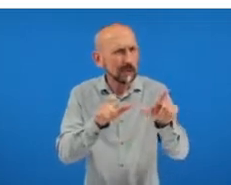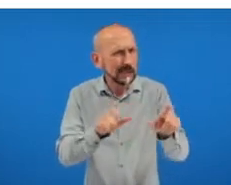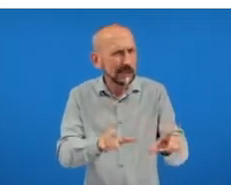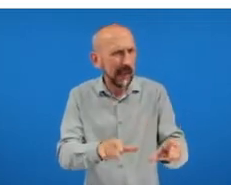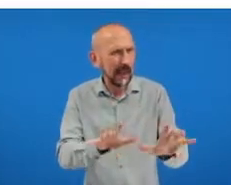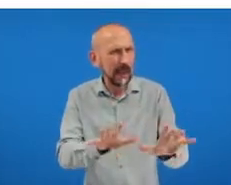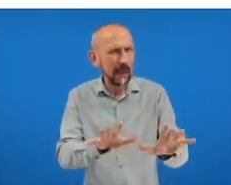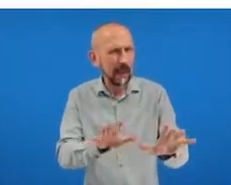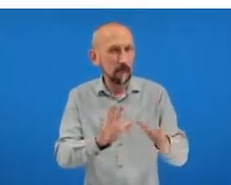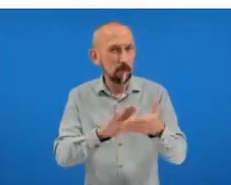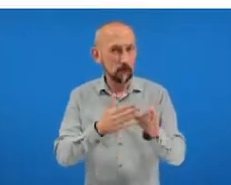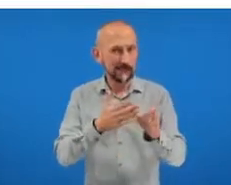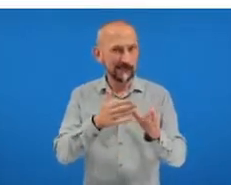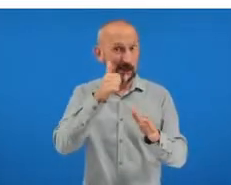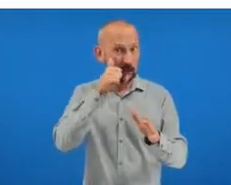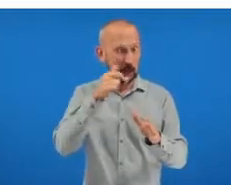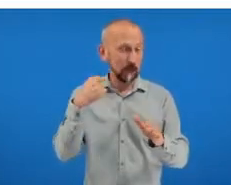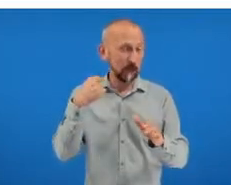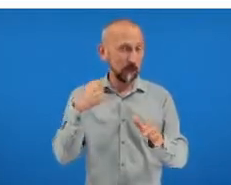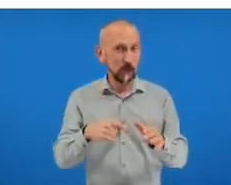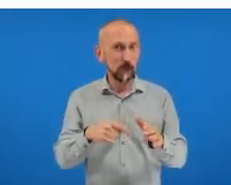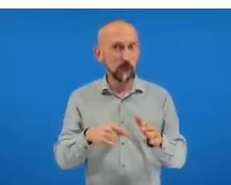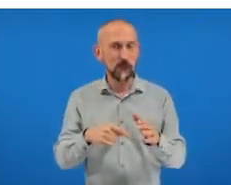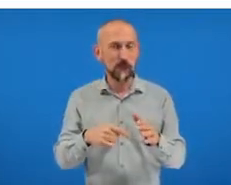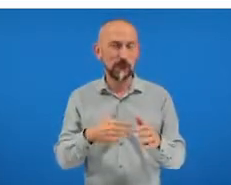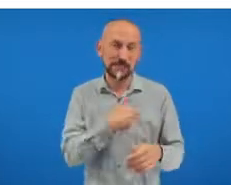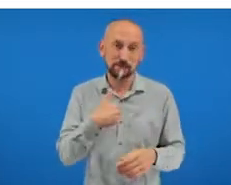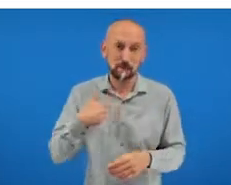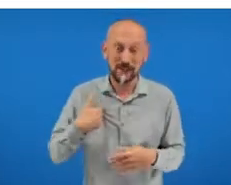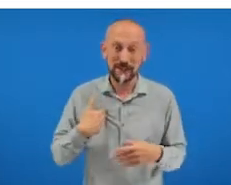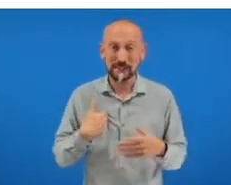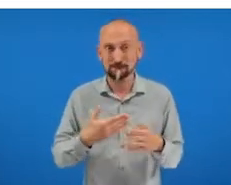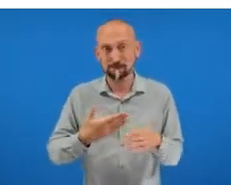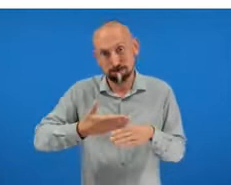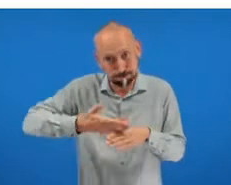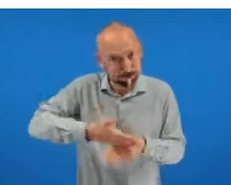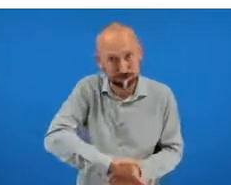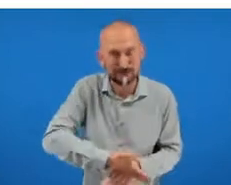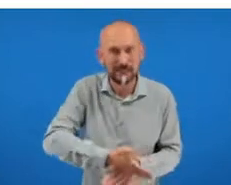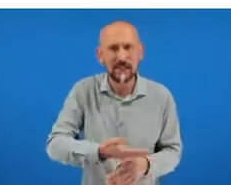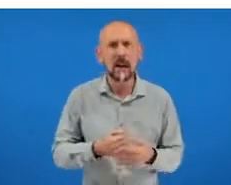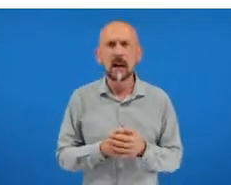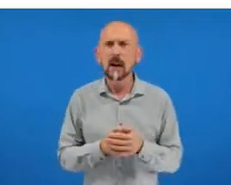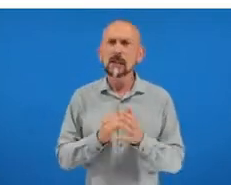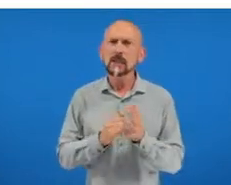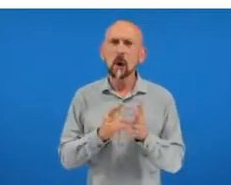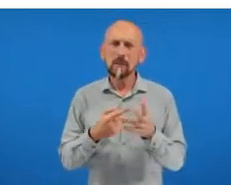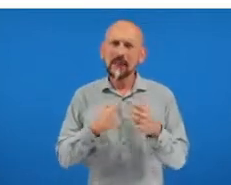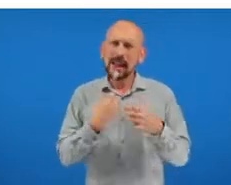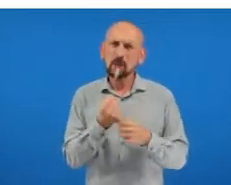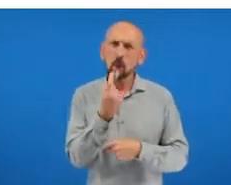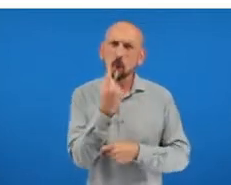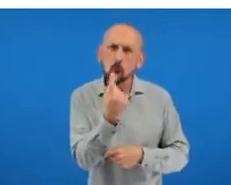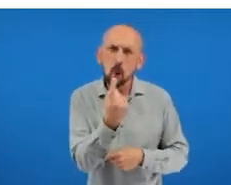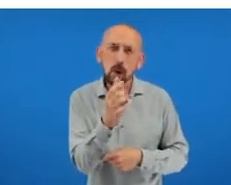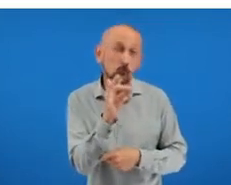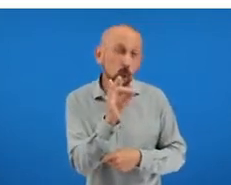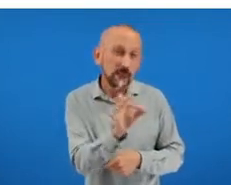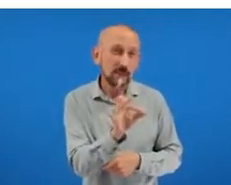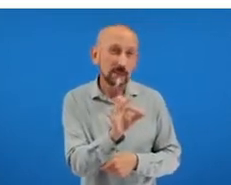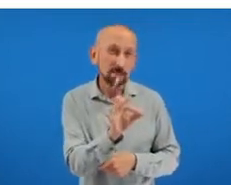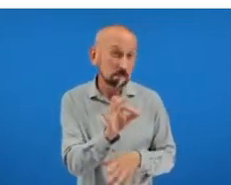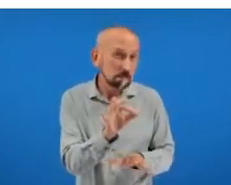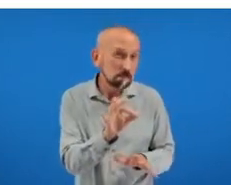had I've had quite a challenging morning already, but I do have one question that, if possible, we'd like to ask